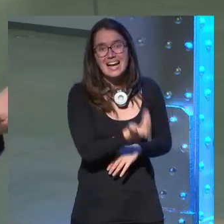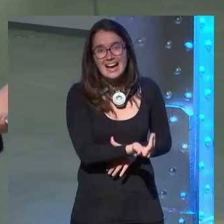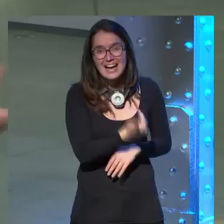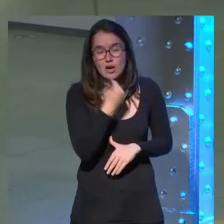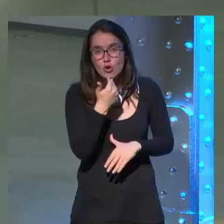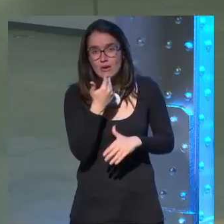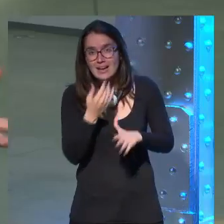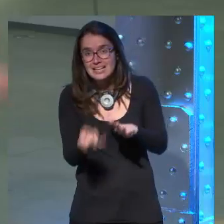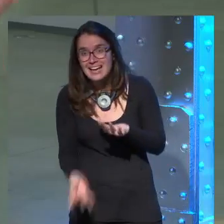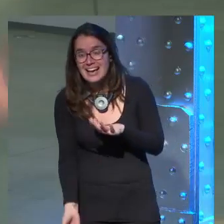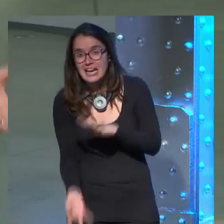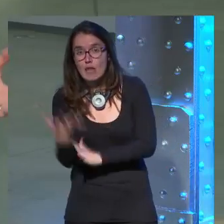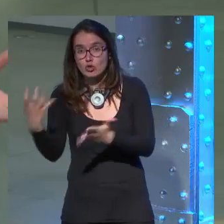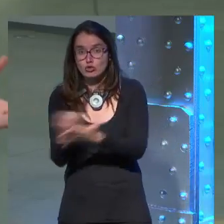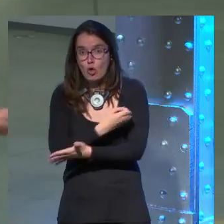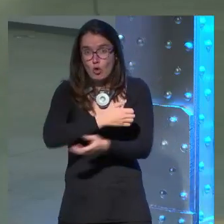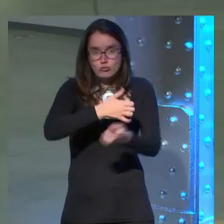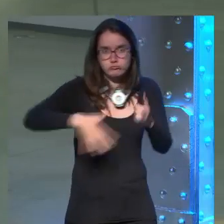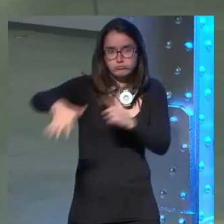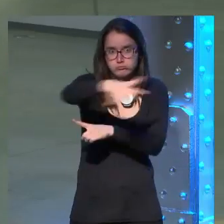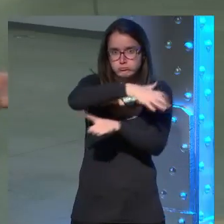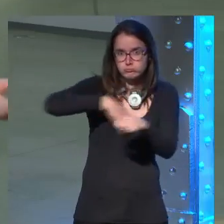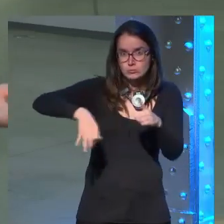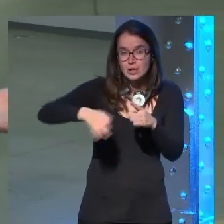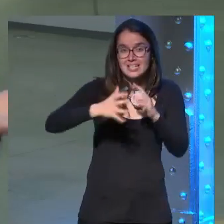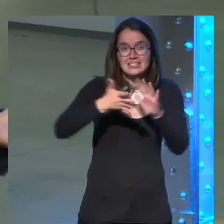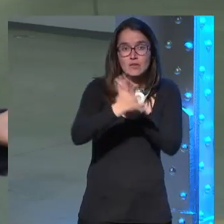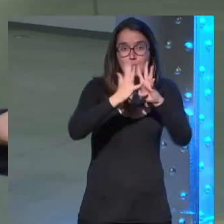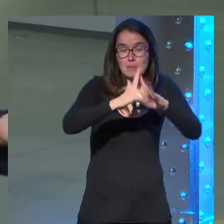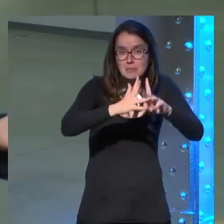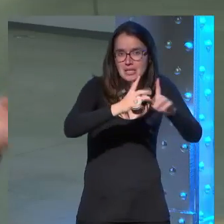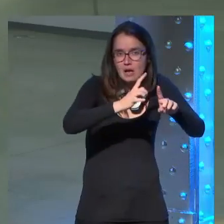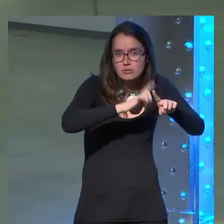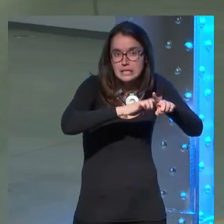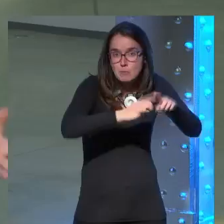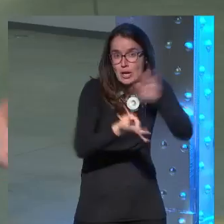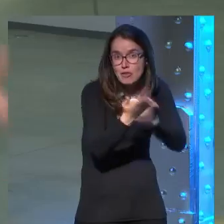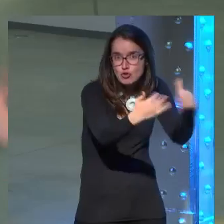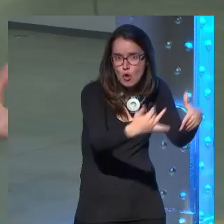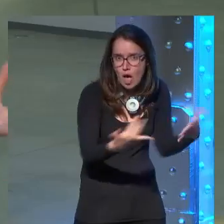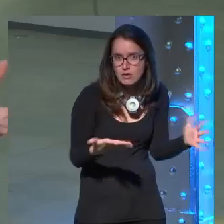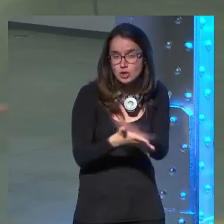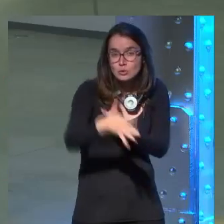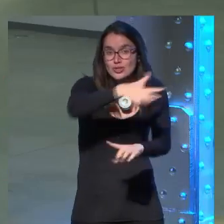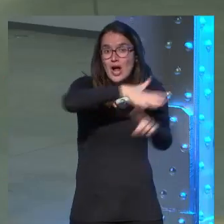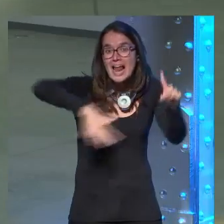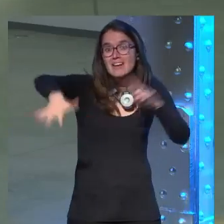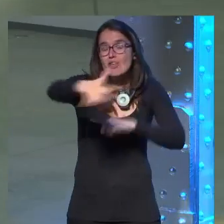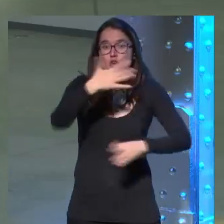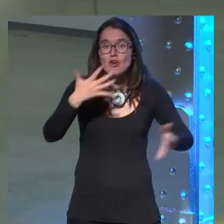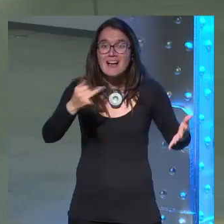we see around us. Mathematics is outside of time, and what we have around us is a physicalized piece